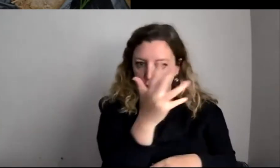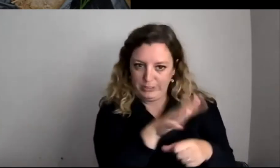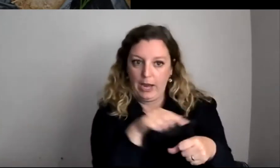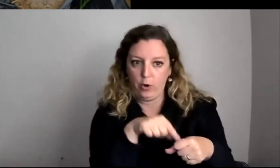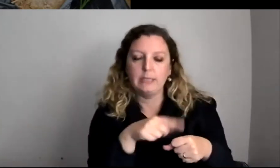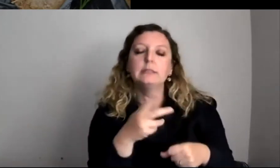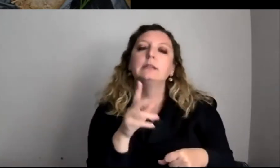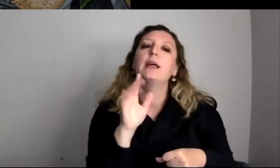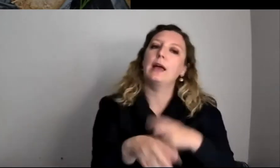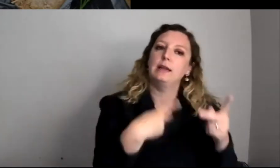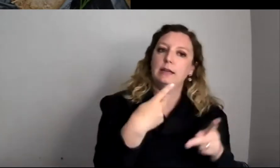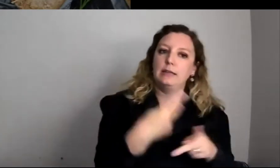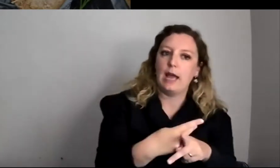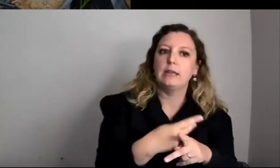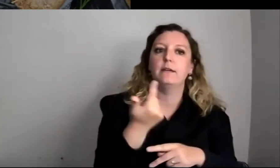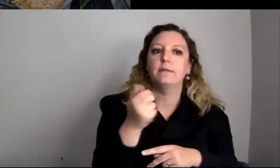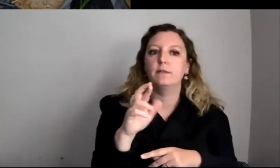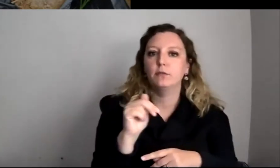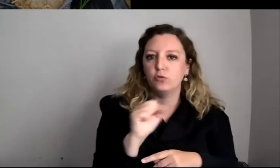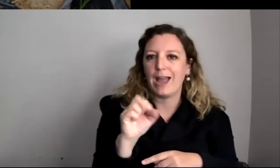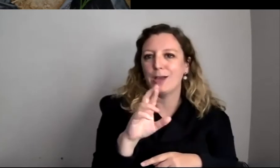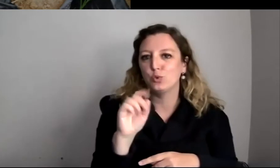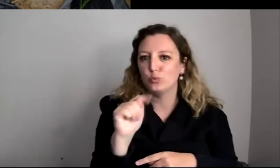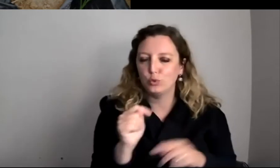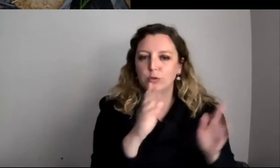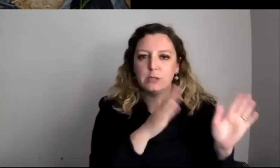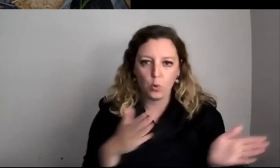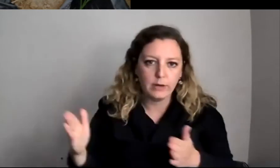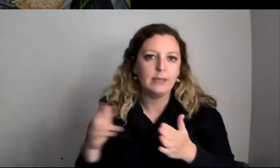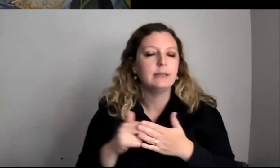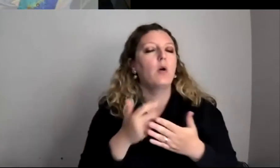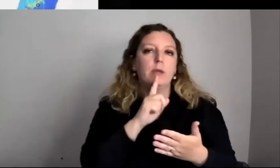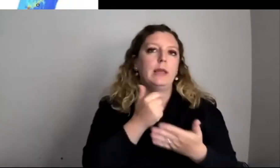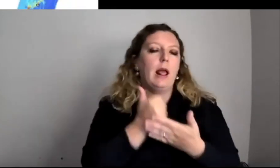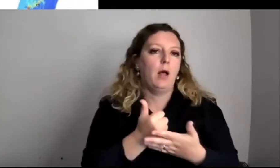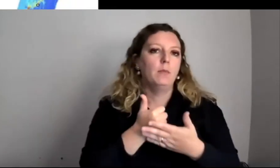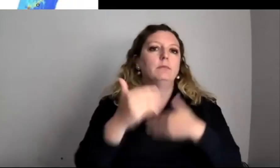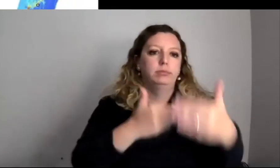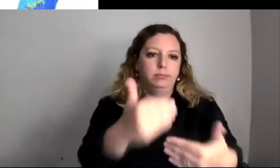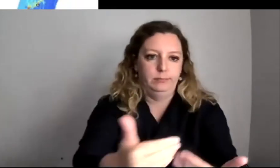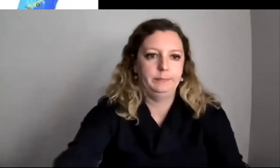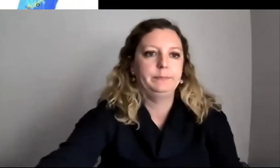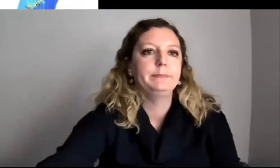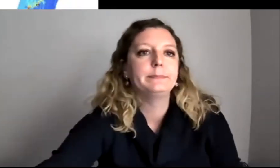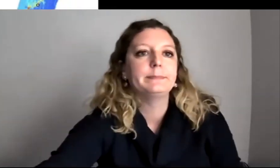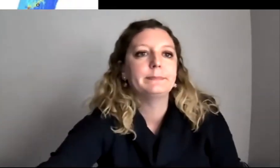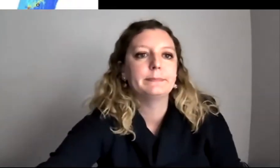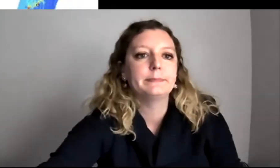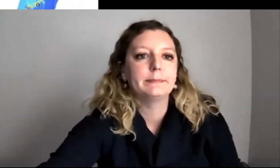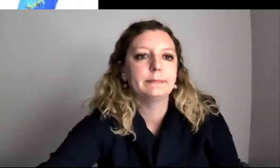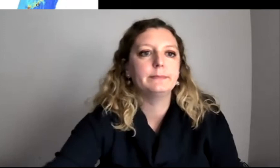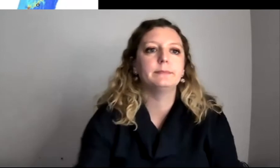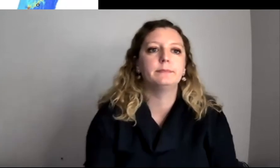of grassroots organizing that's going to make a huge difference moving forward. And so this really,